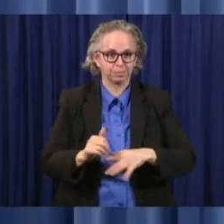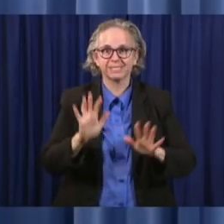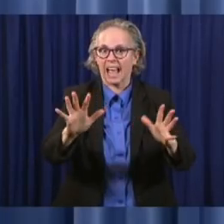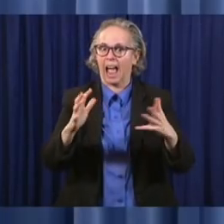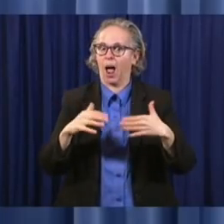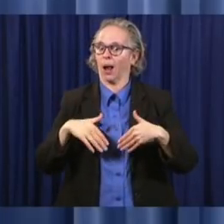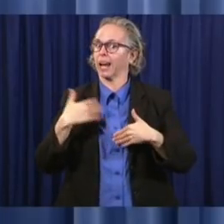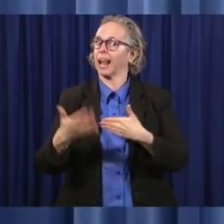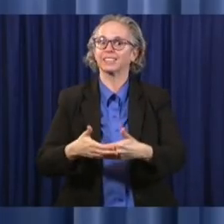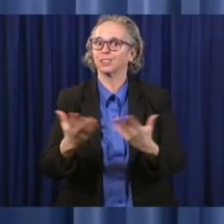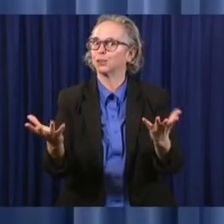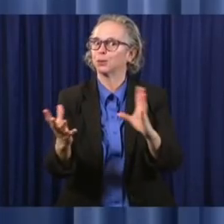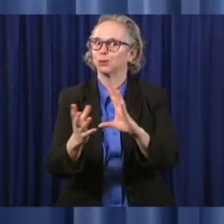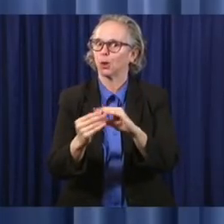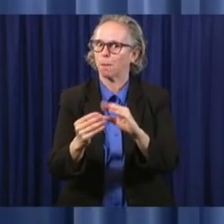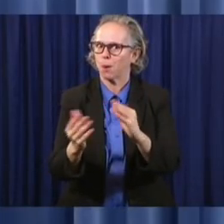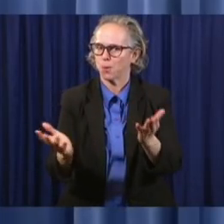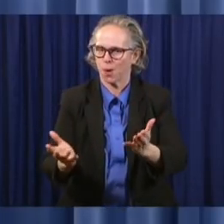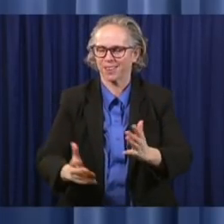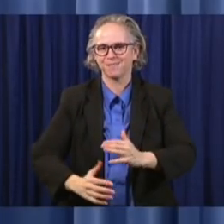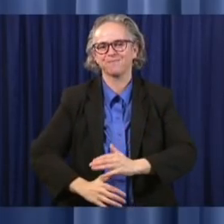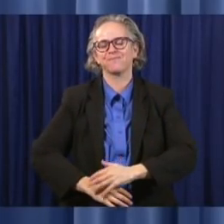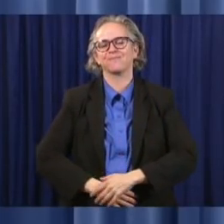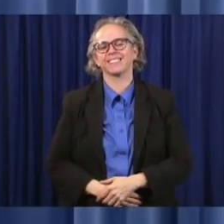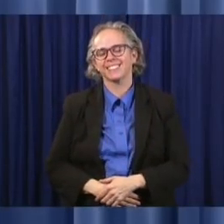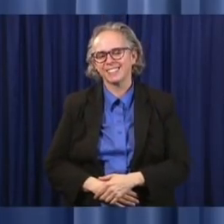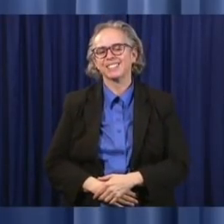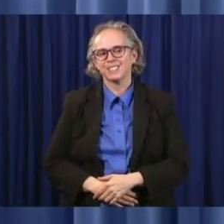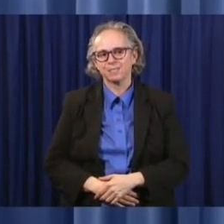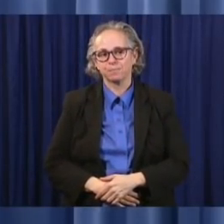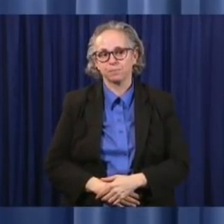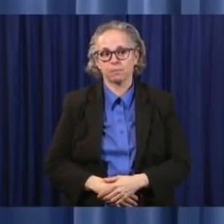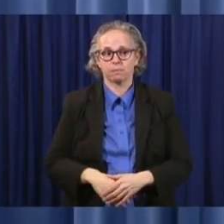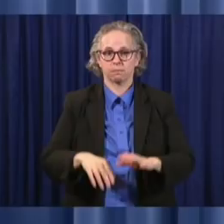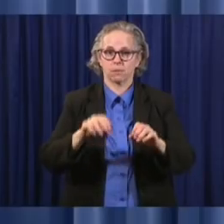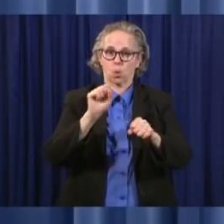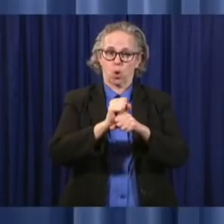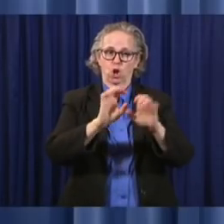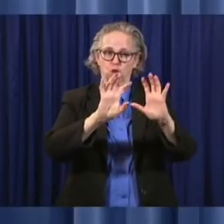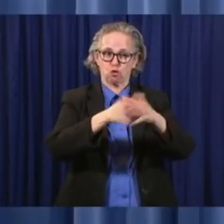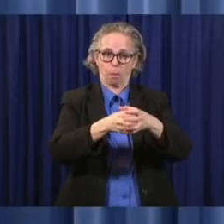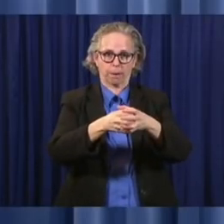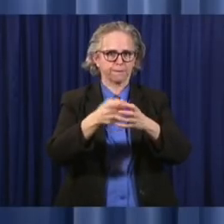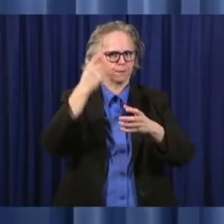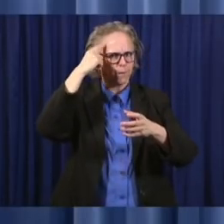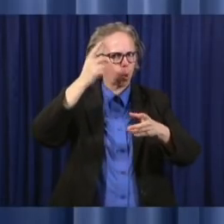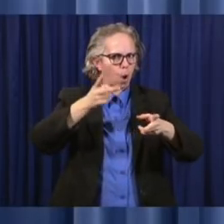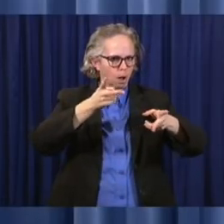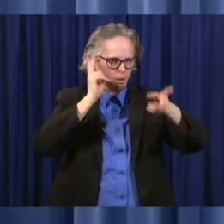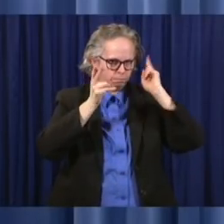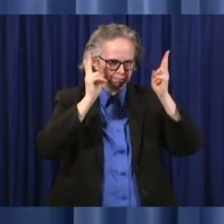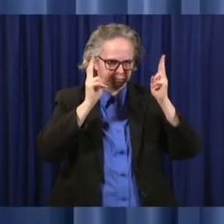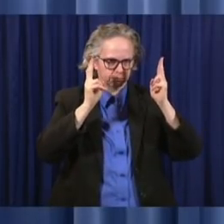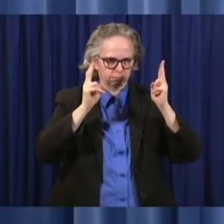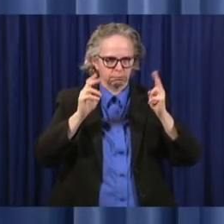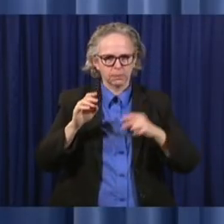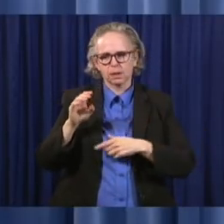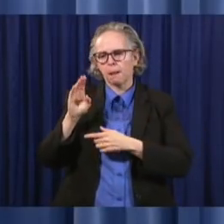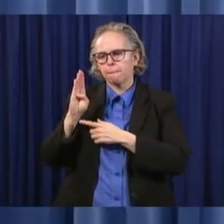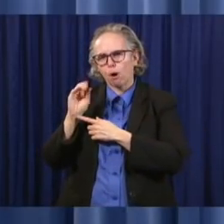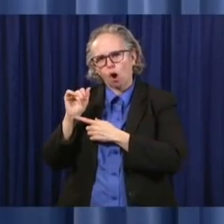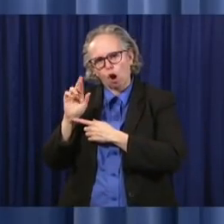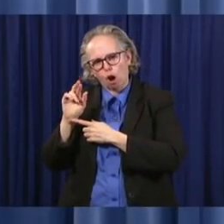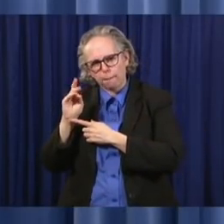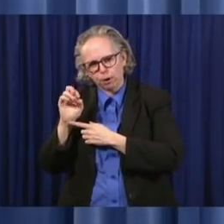We put a working group together to look at hair salons, to look at barbershops, day spas,